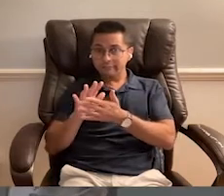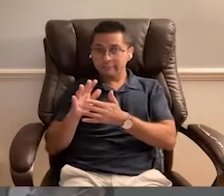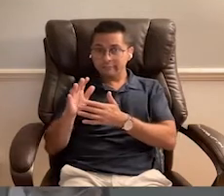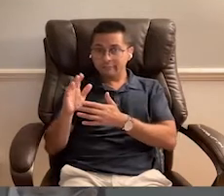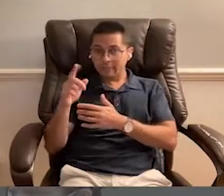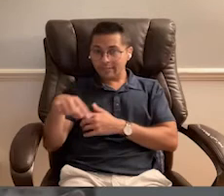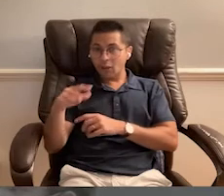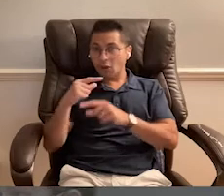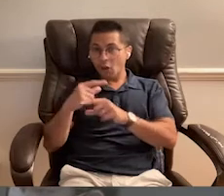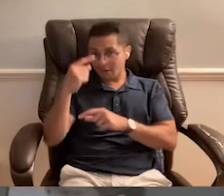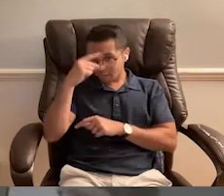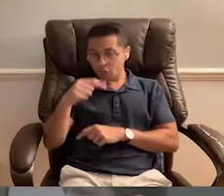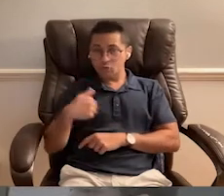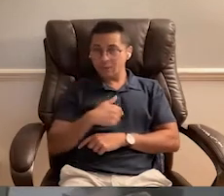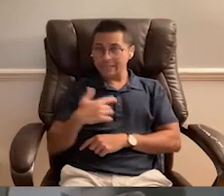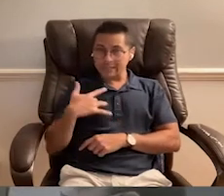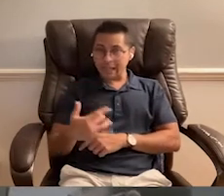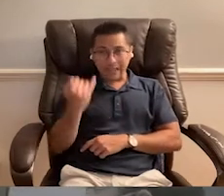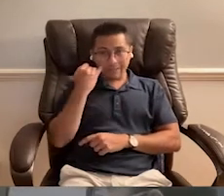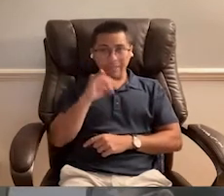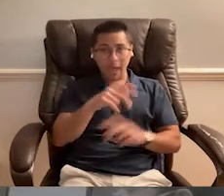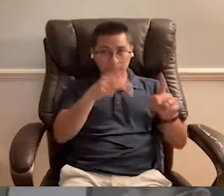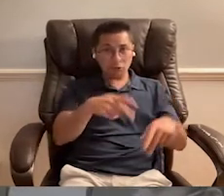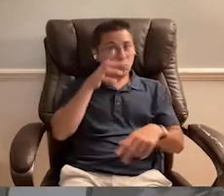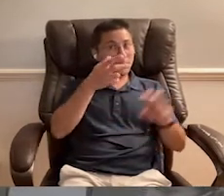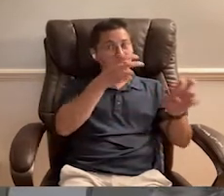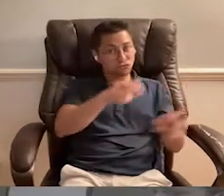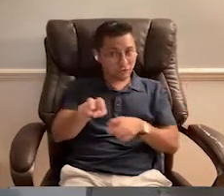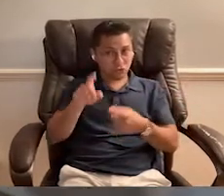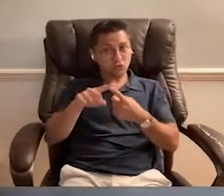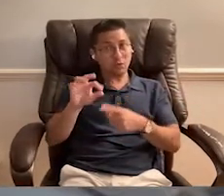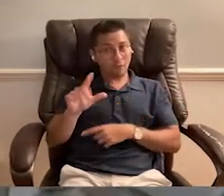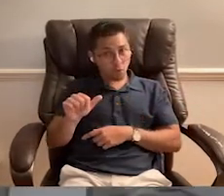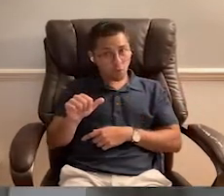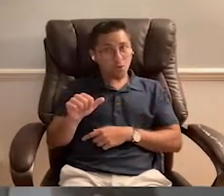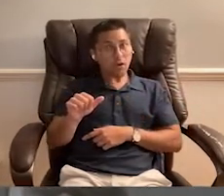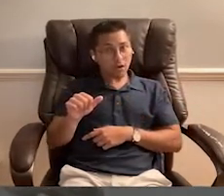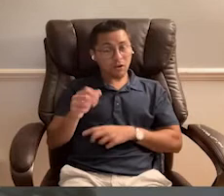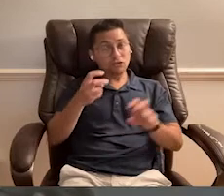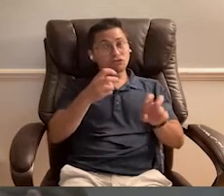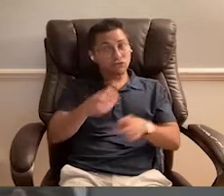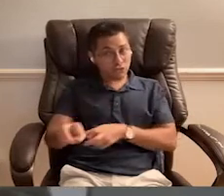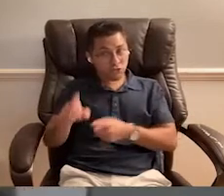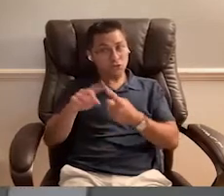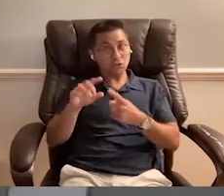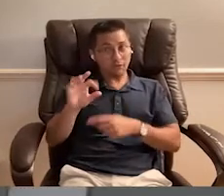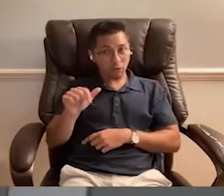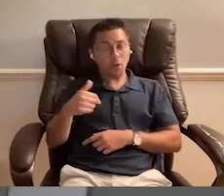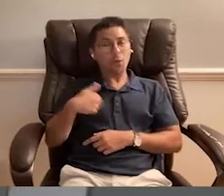the ward, the person that they're the guardian for. So we technically, if that person is going to be transitioning to